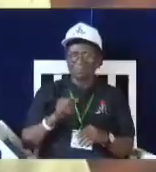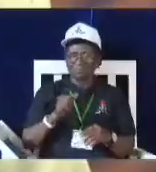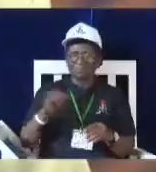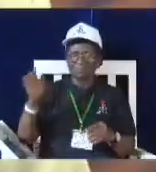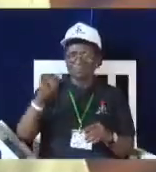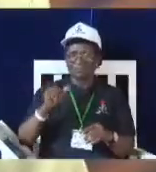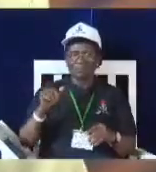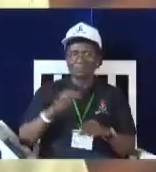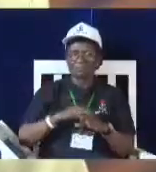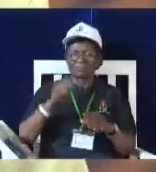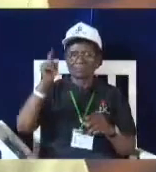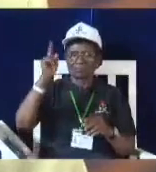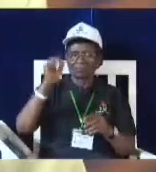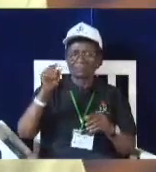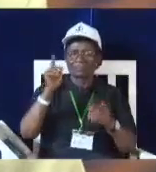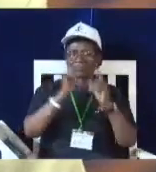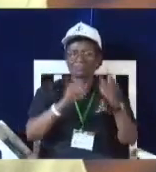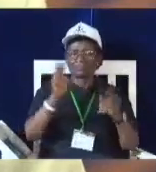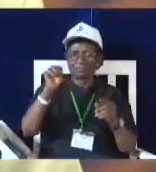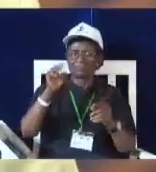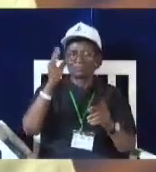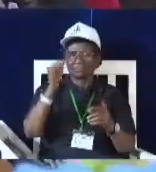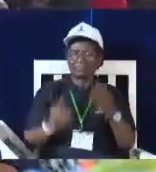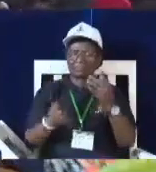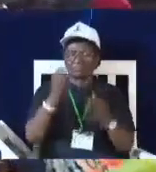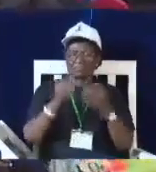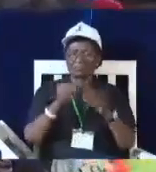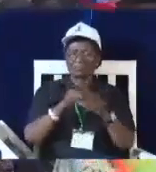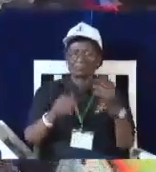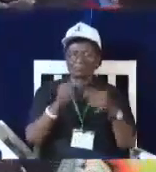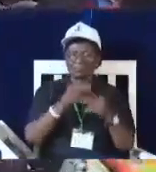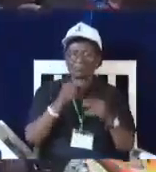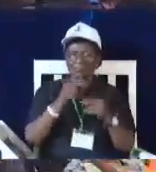In Jesus' mighty name, we have prayed.